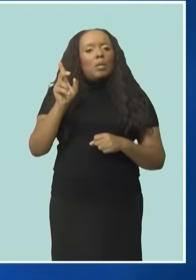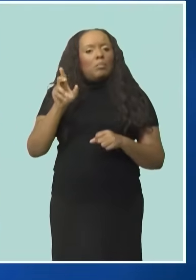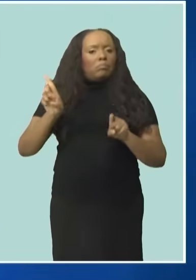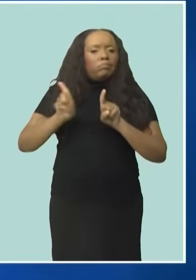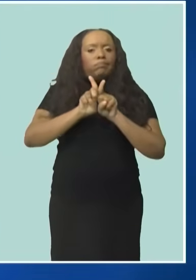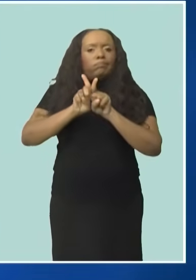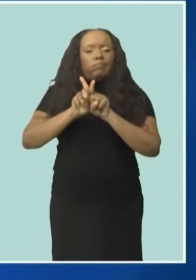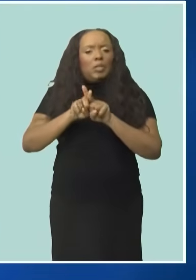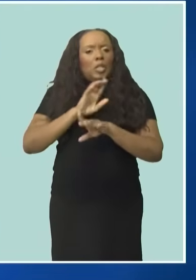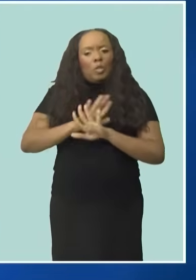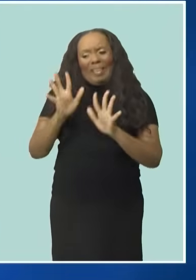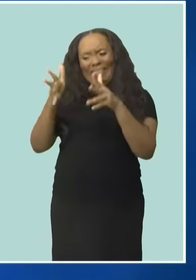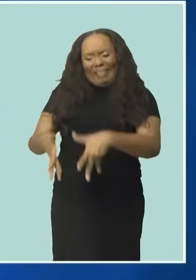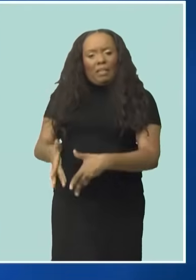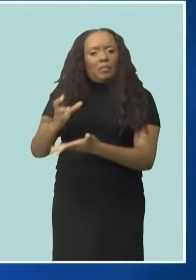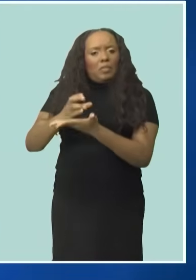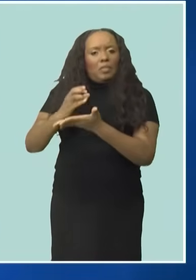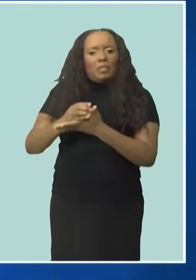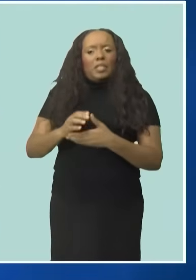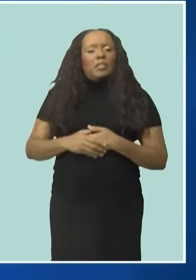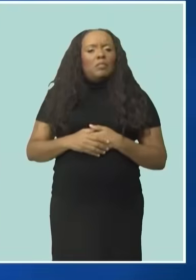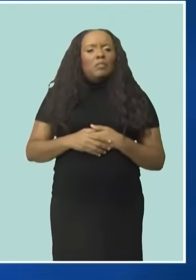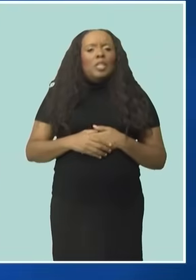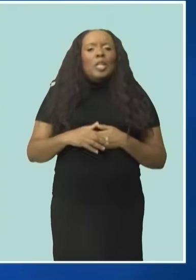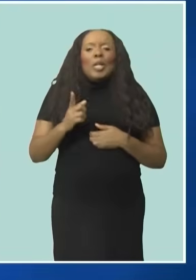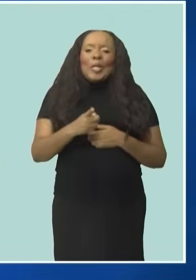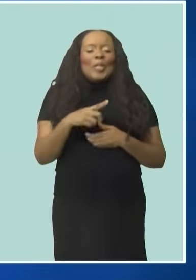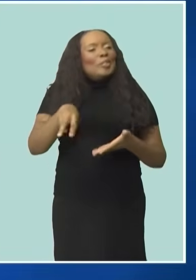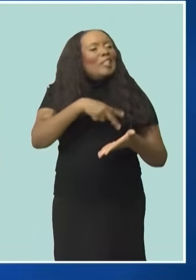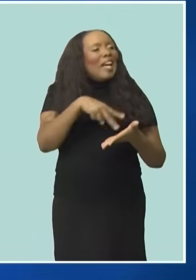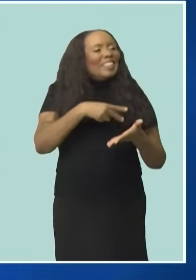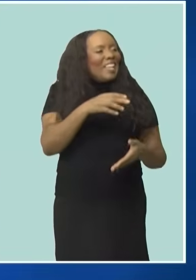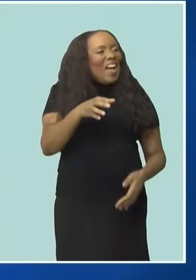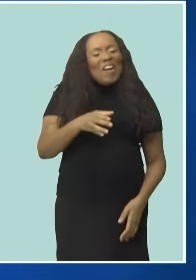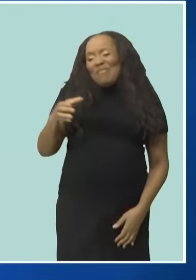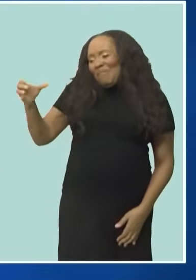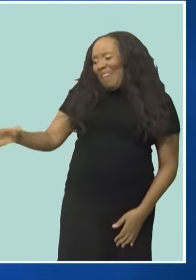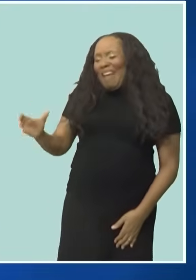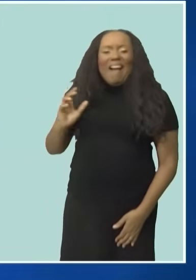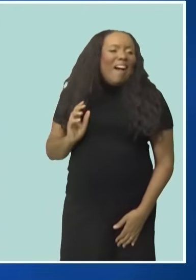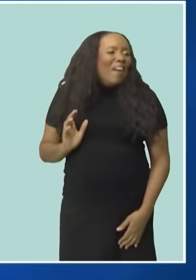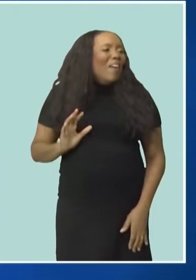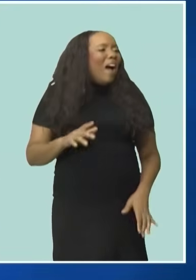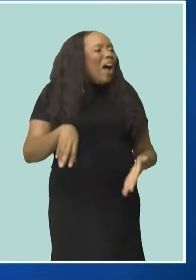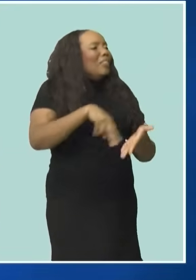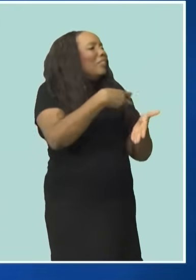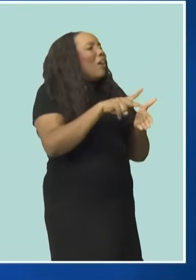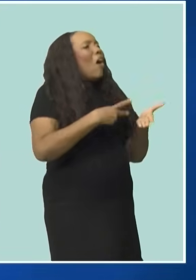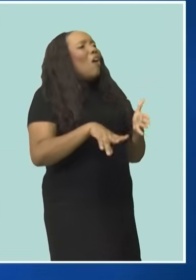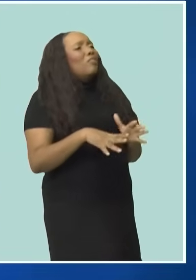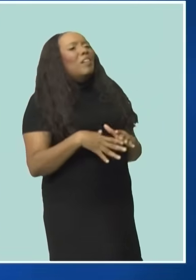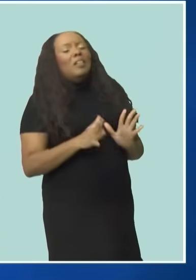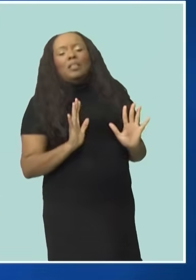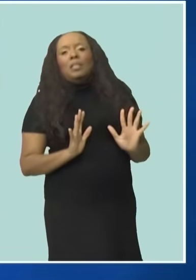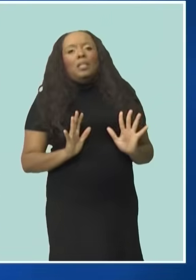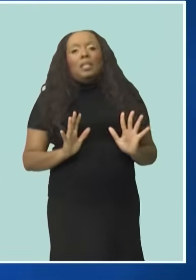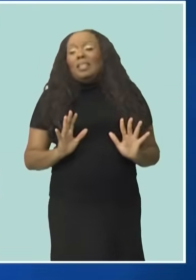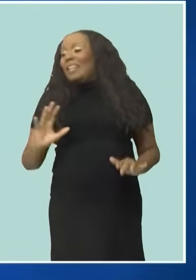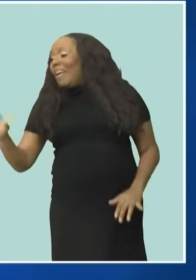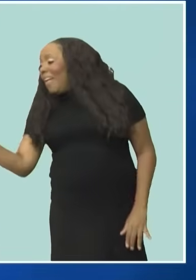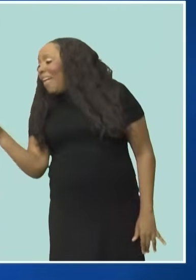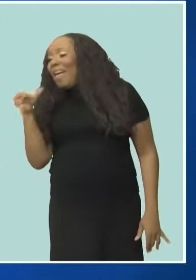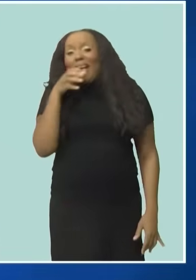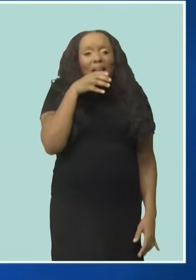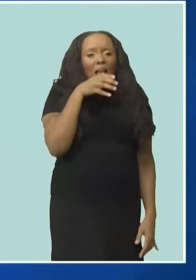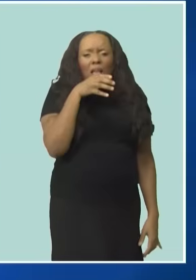them, don't leave your drink at the bar. You know, try to keep your drink very close to you. Simple things like that. If you leave your drink, when you